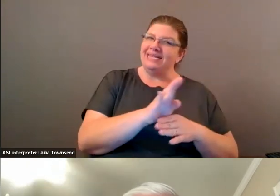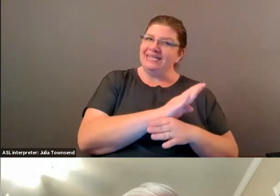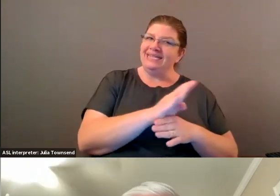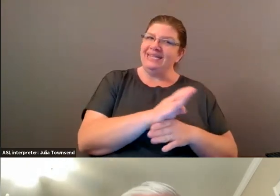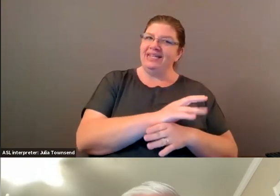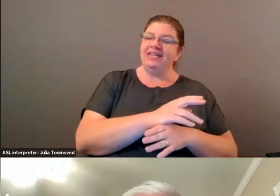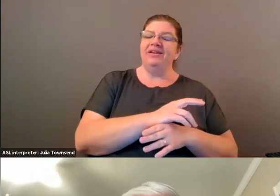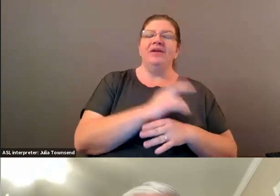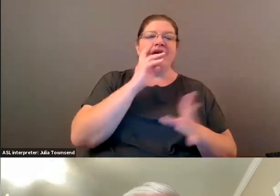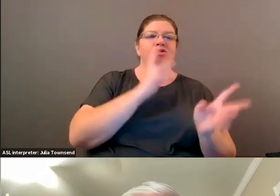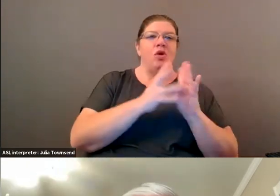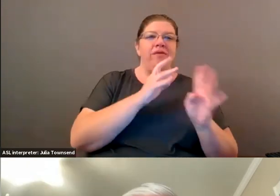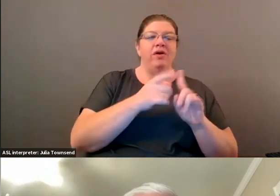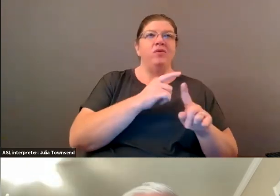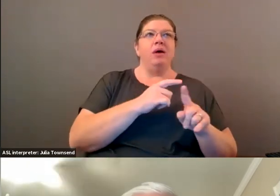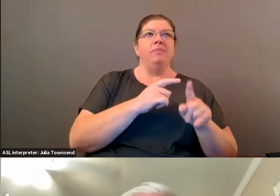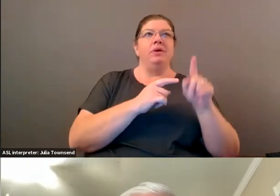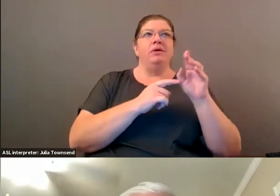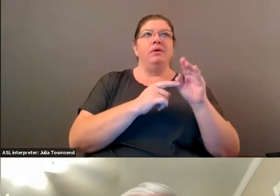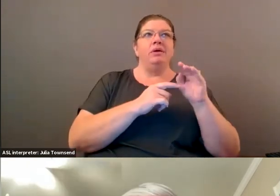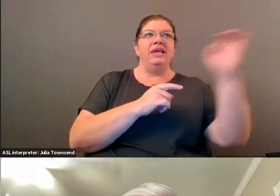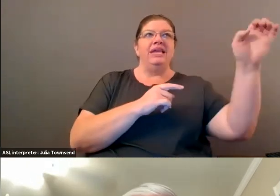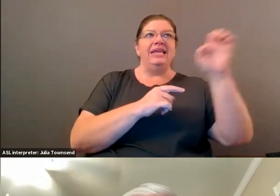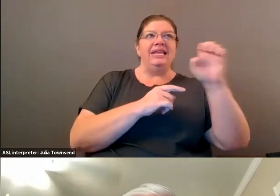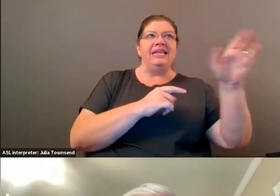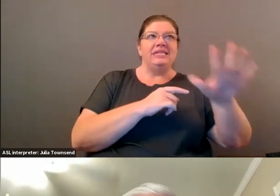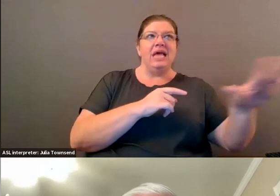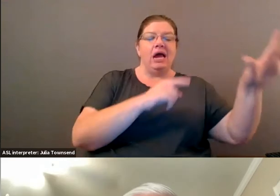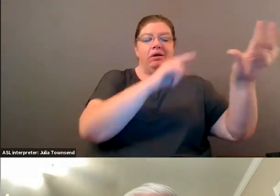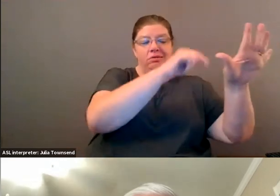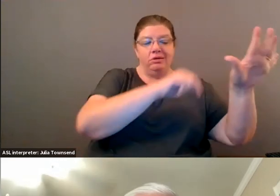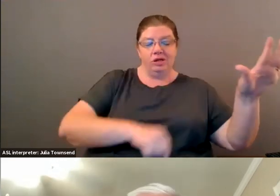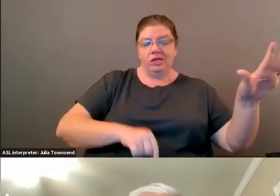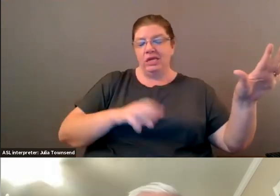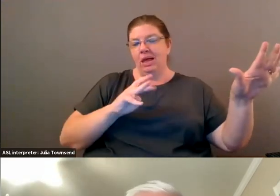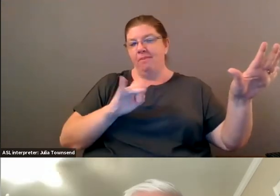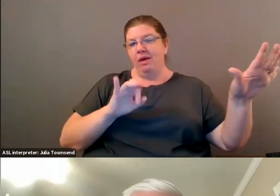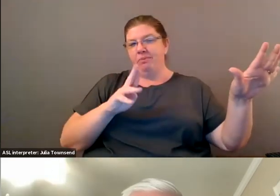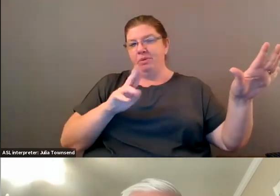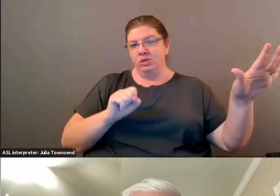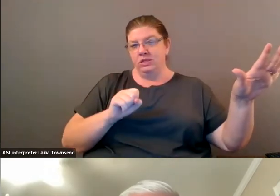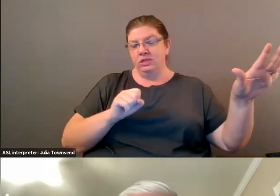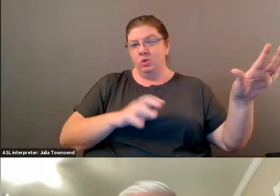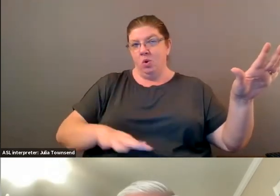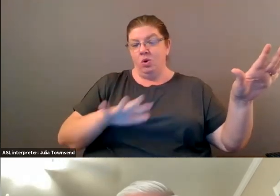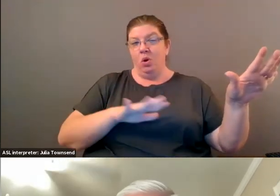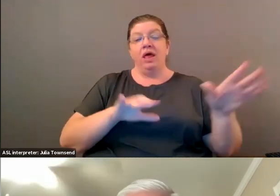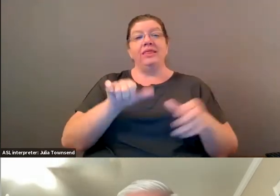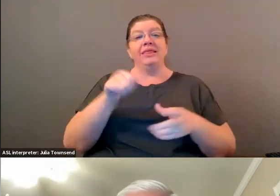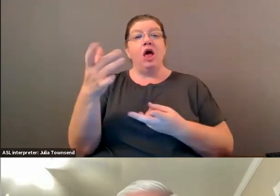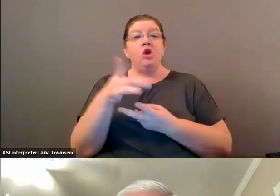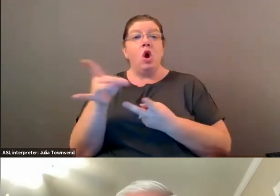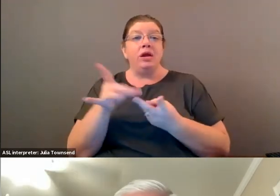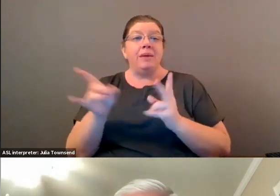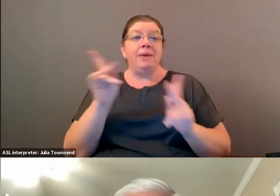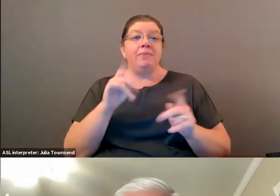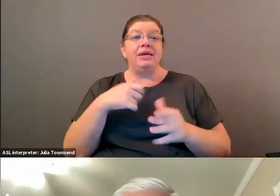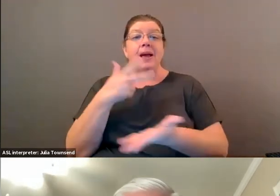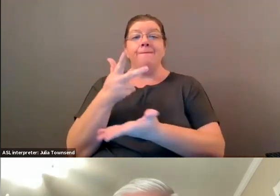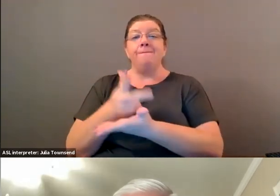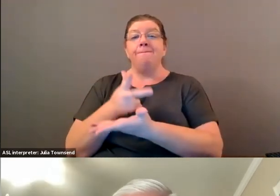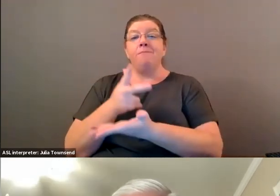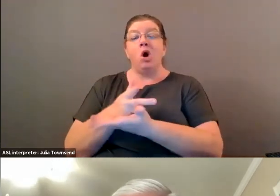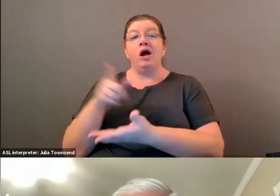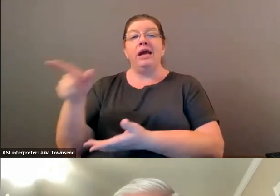from the Upper East Side to the Milpas Corridor. The other alternative is people may end up parking in the Trader